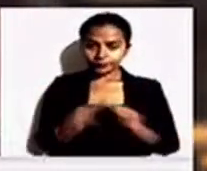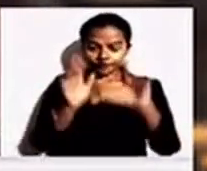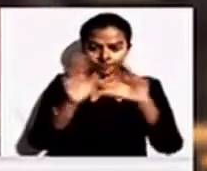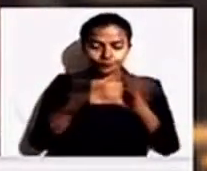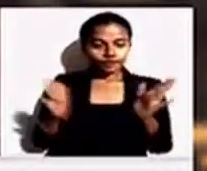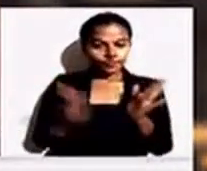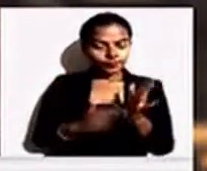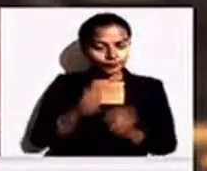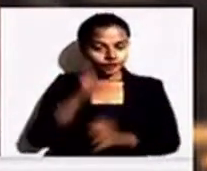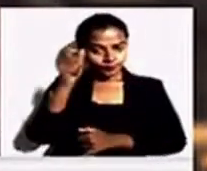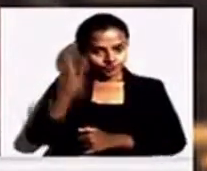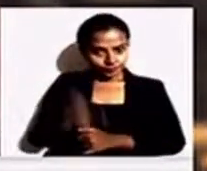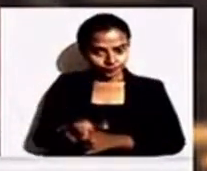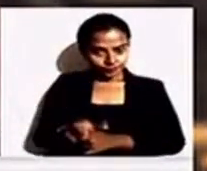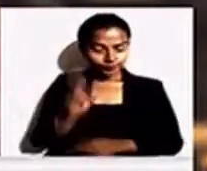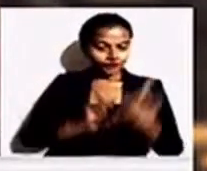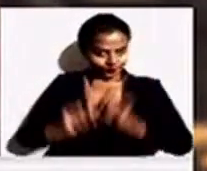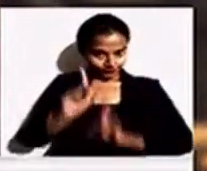Parliament yesterday.